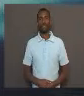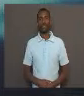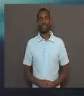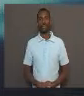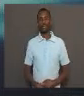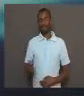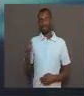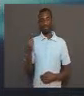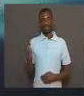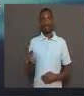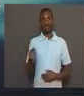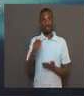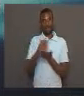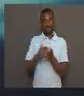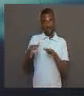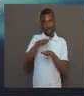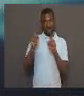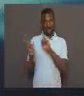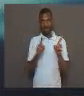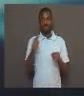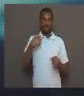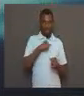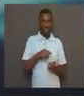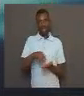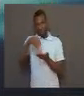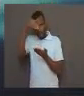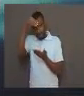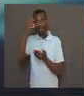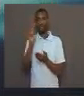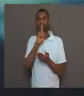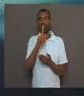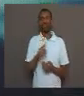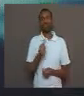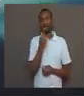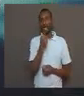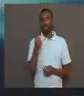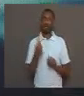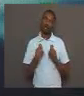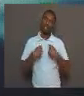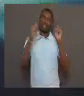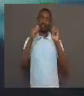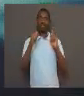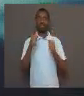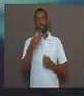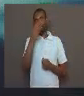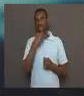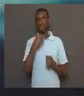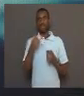In this lesson, we will be studying some experiments in heat